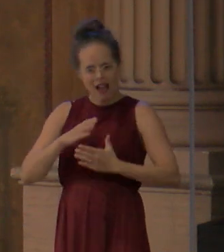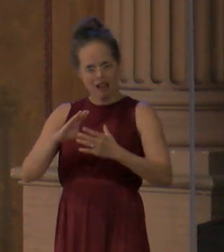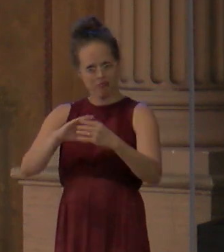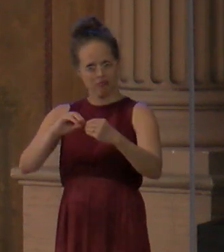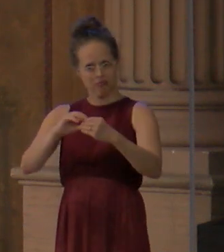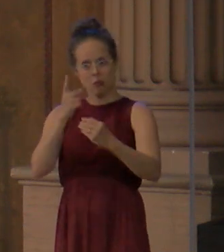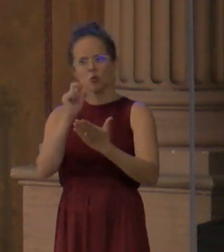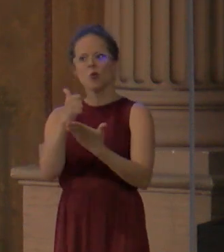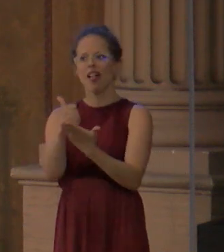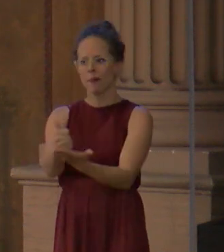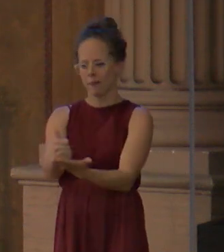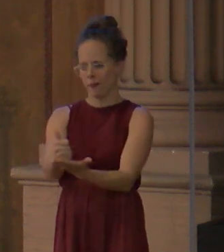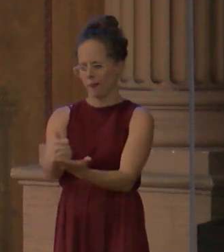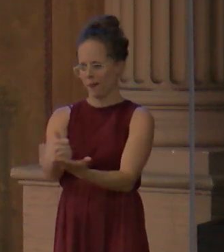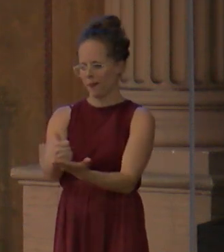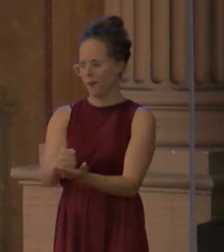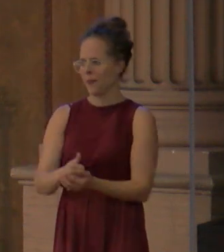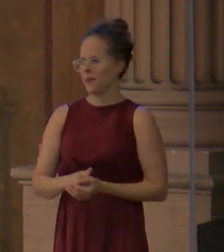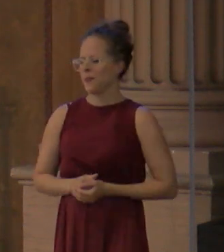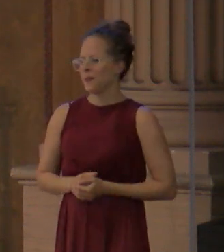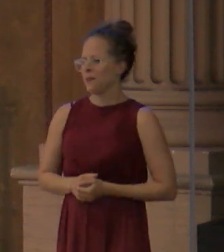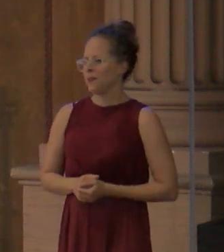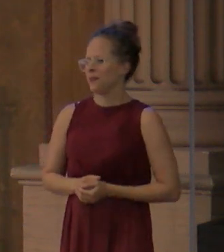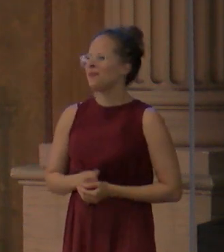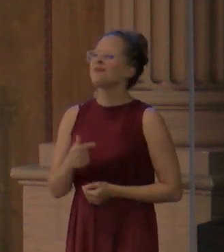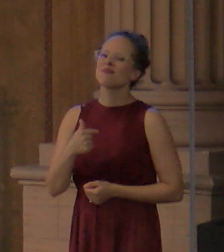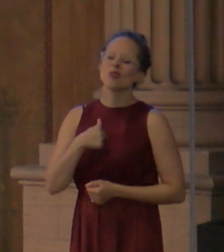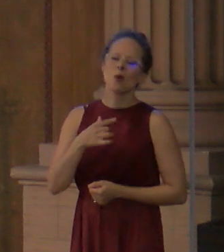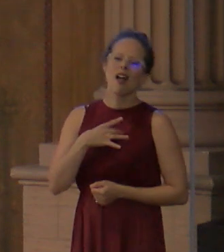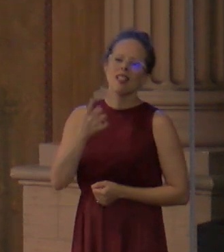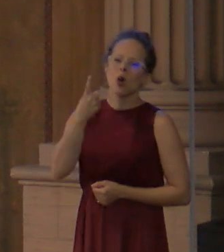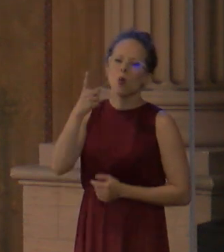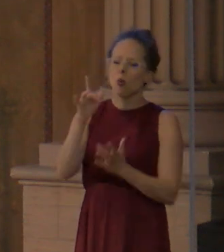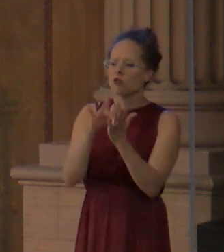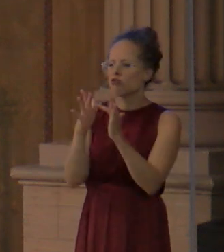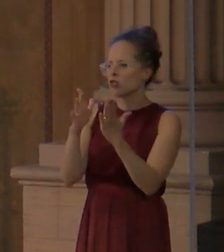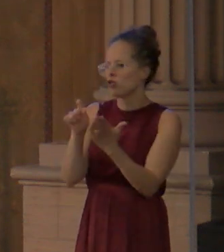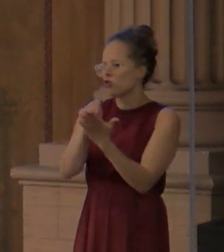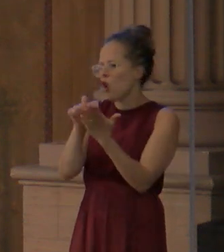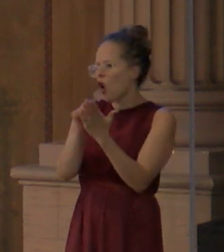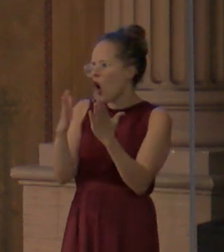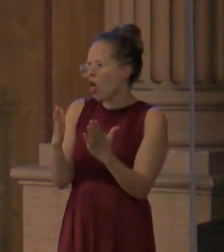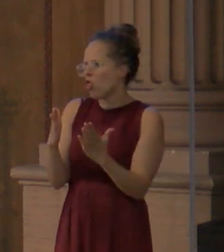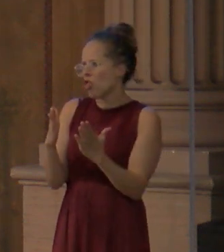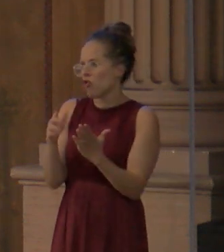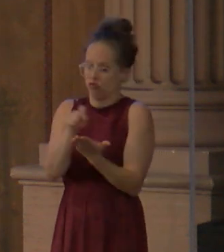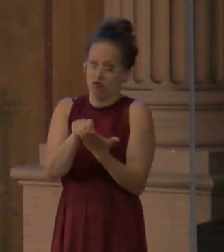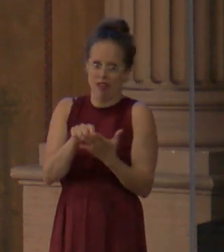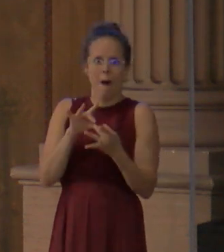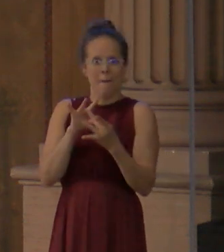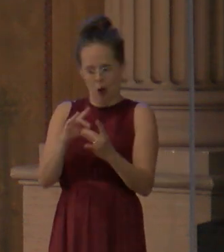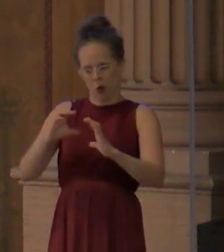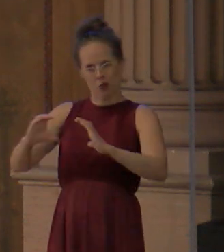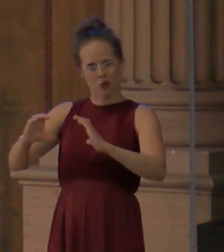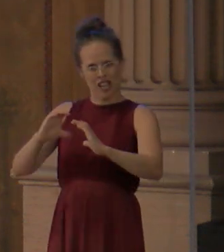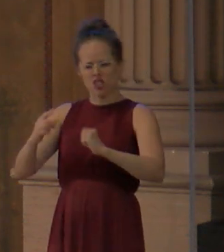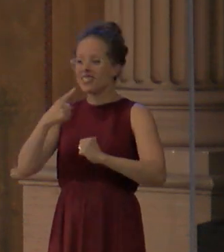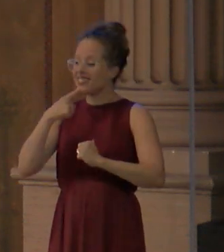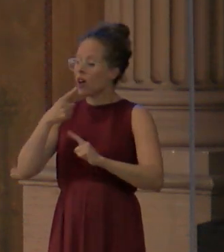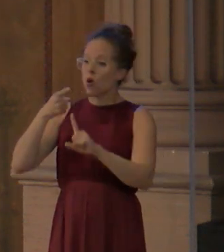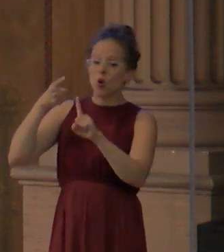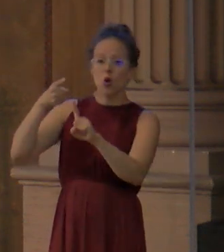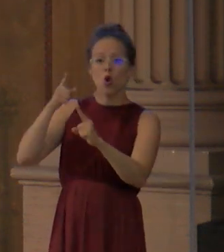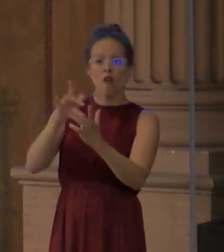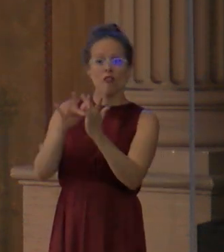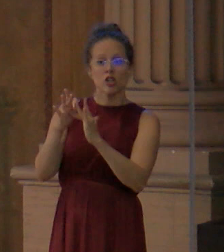my words. In fact, I really like how one Christian author who teaches on communication, he described the goal for Christian speech is